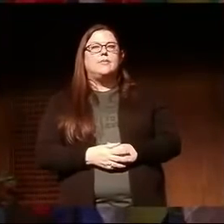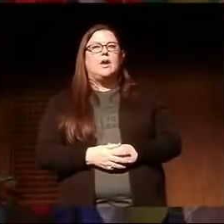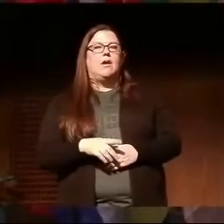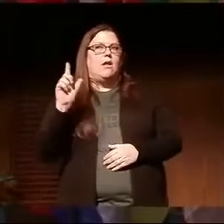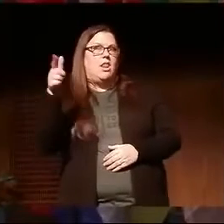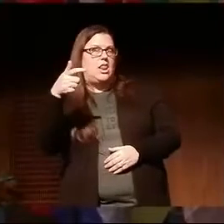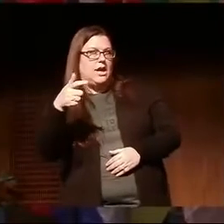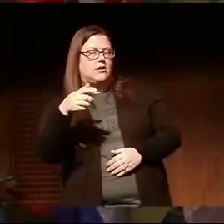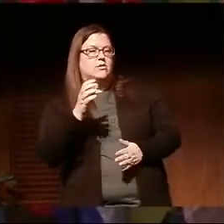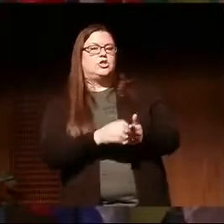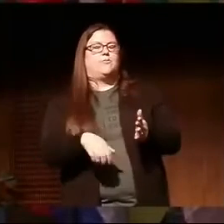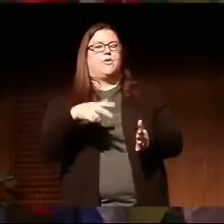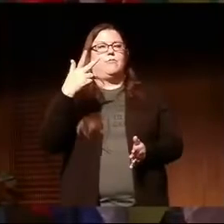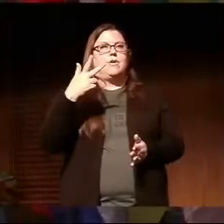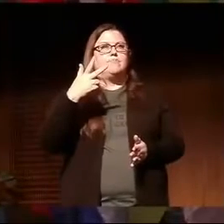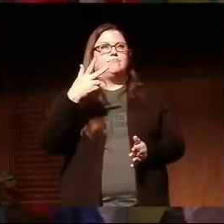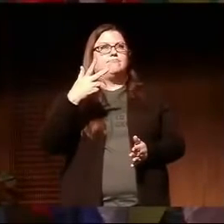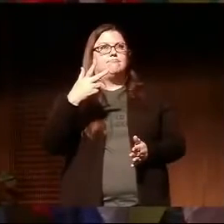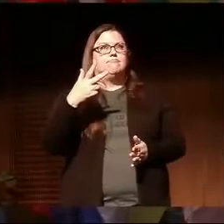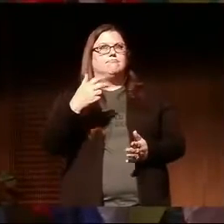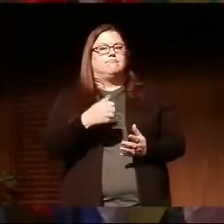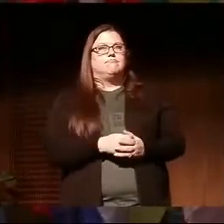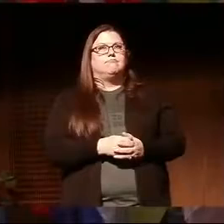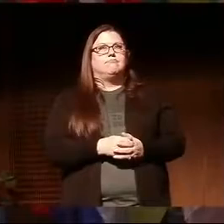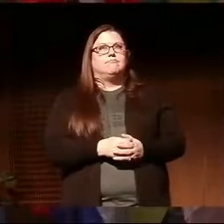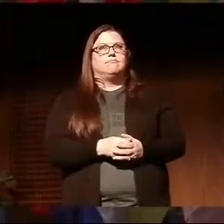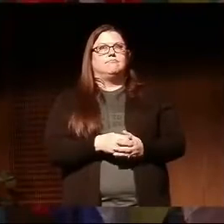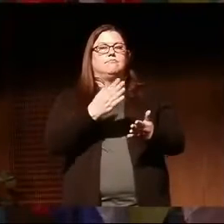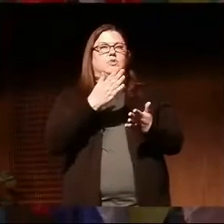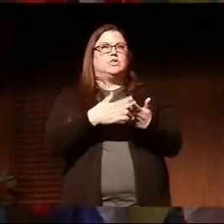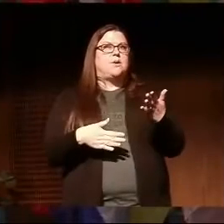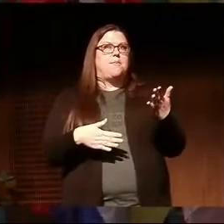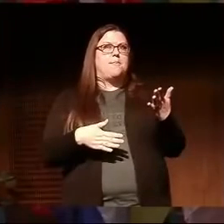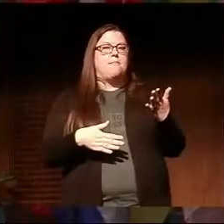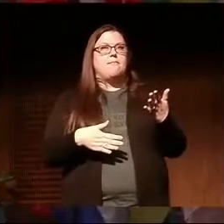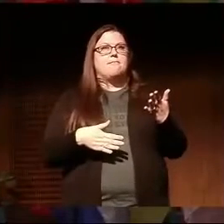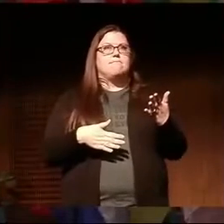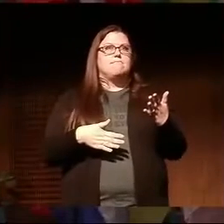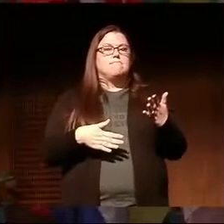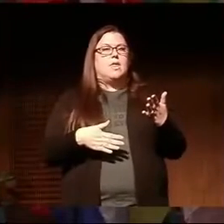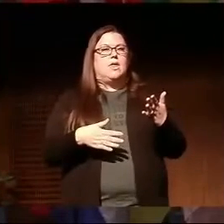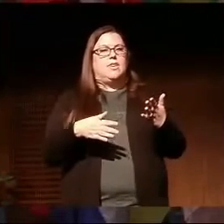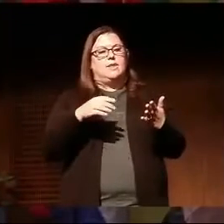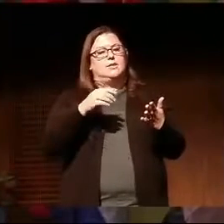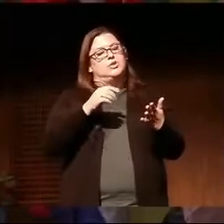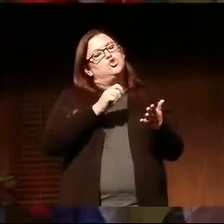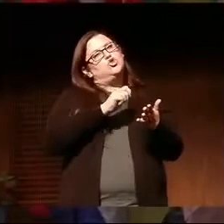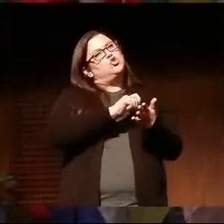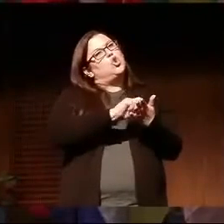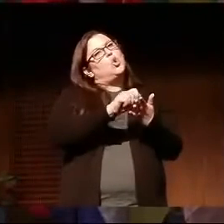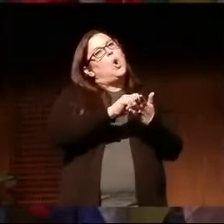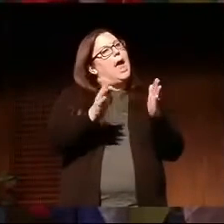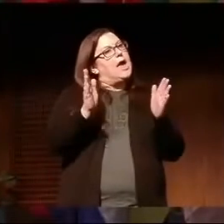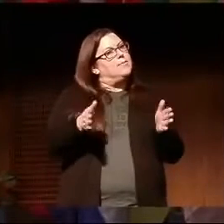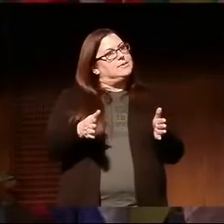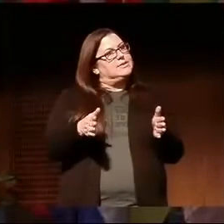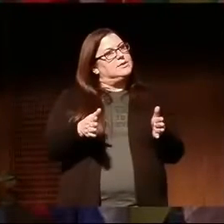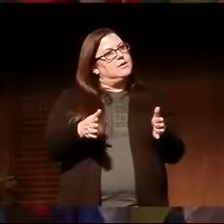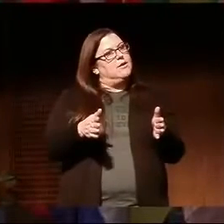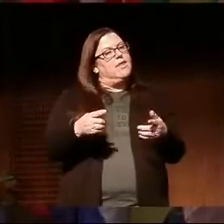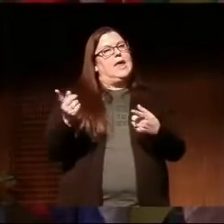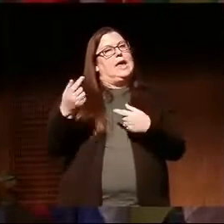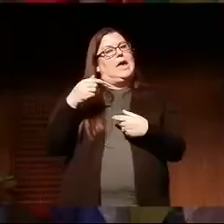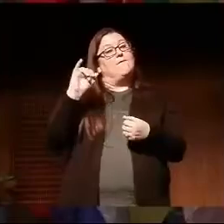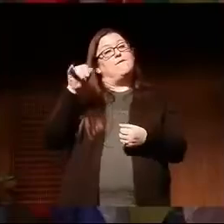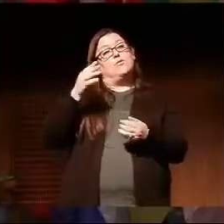Later on in chapter 3, you have some of the scribes, those who came down from